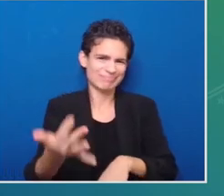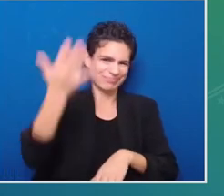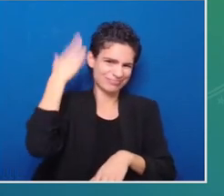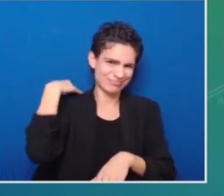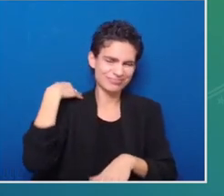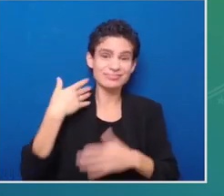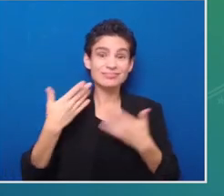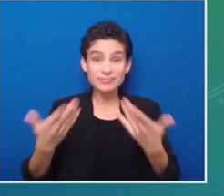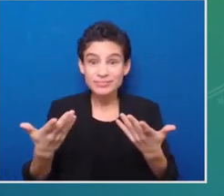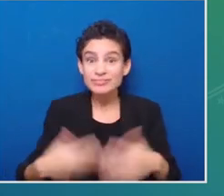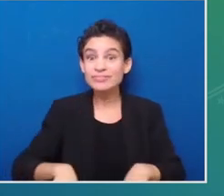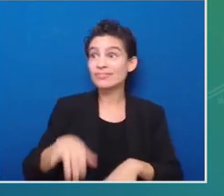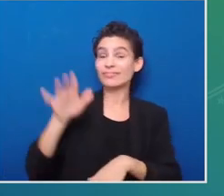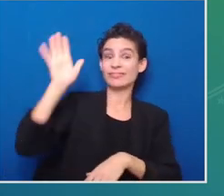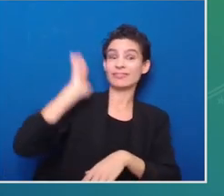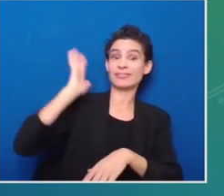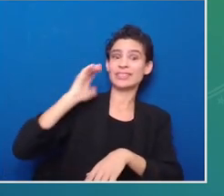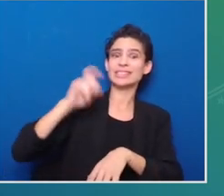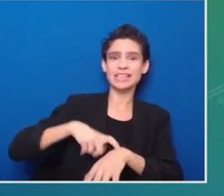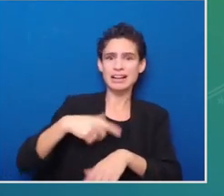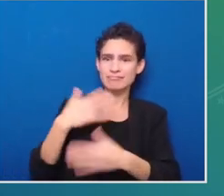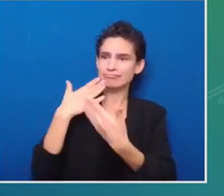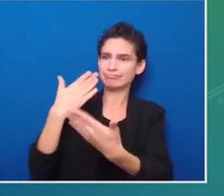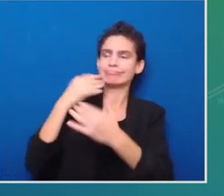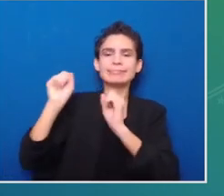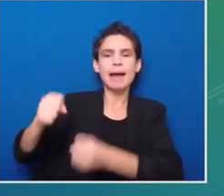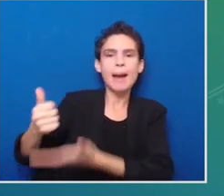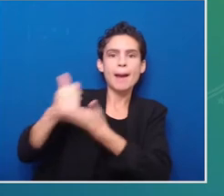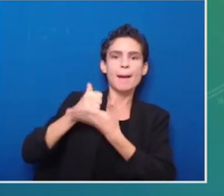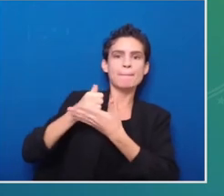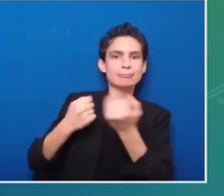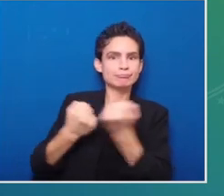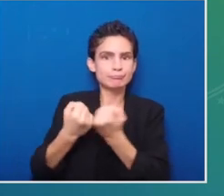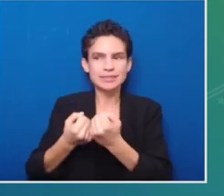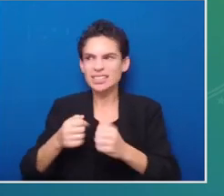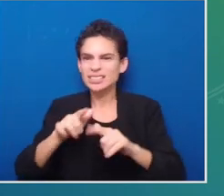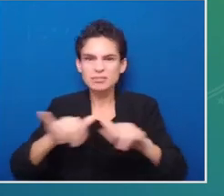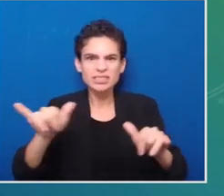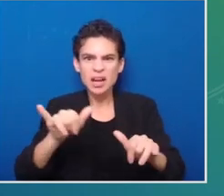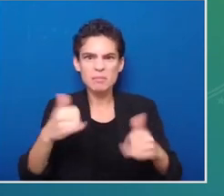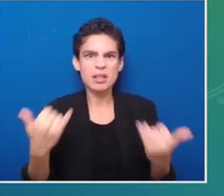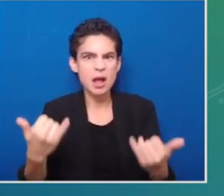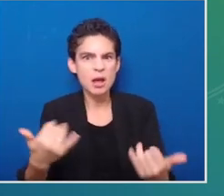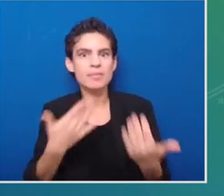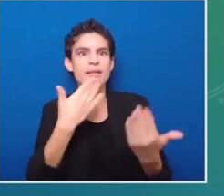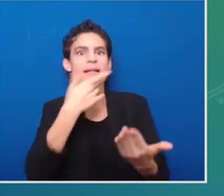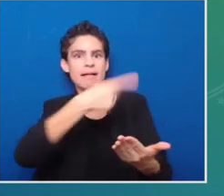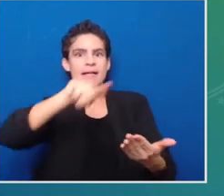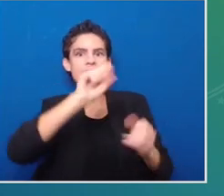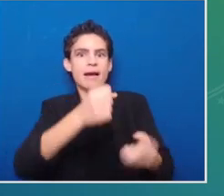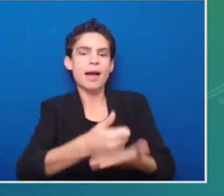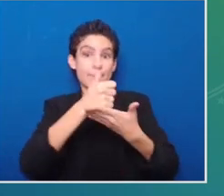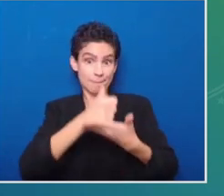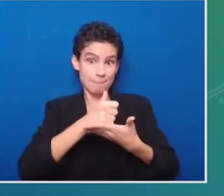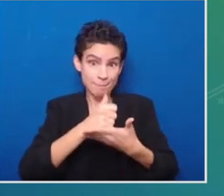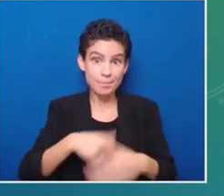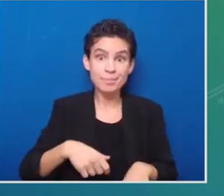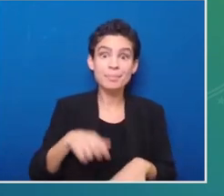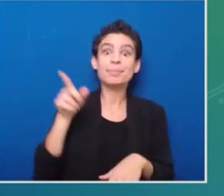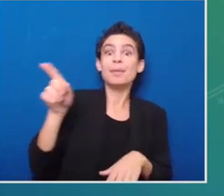thankfully, as now, help was on the way. Joe Biden and the Obama